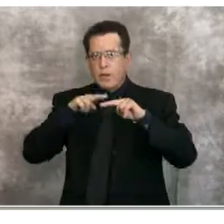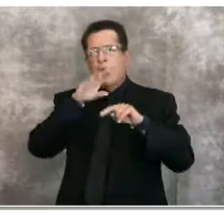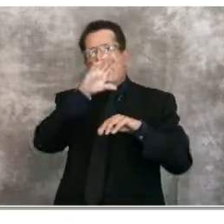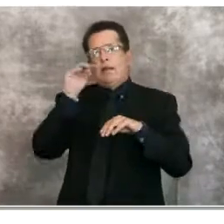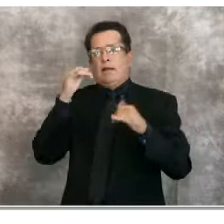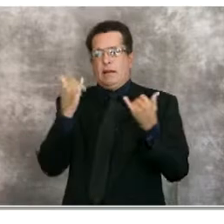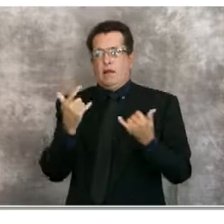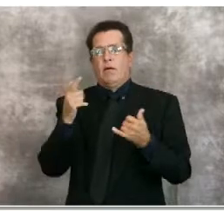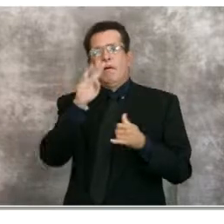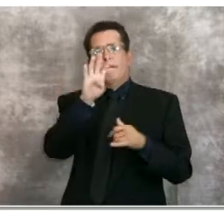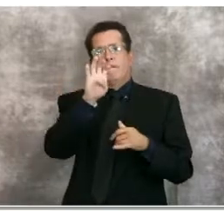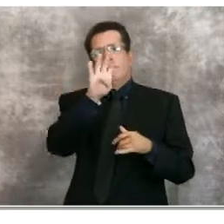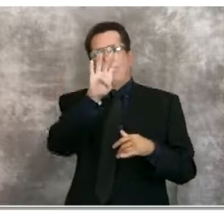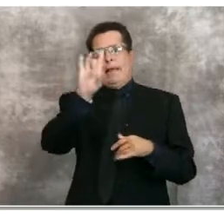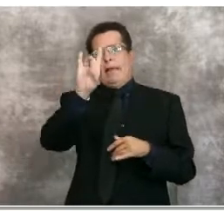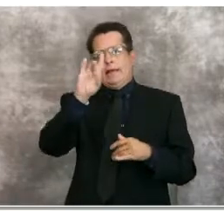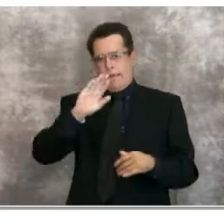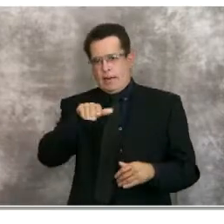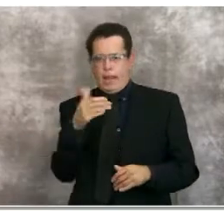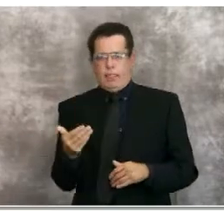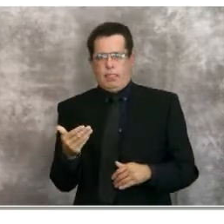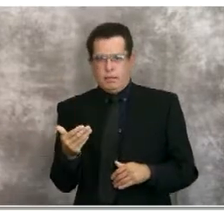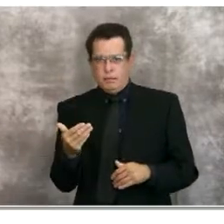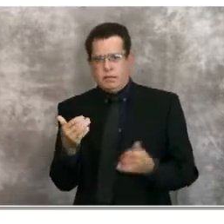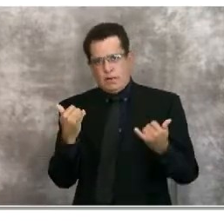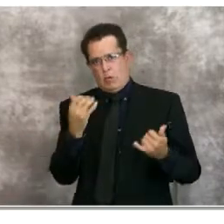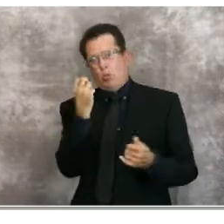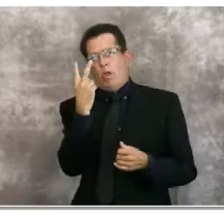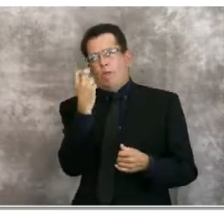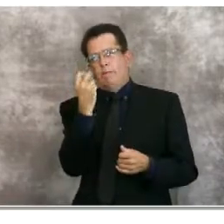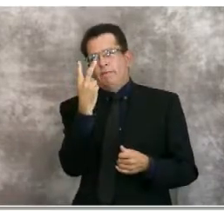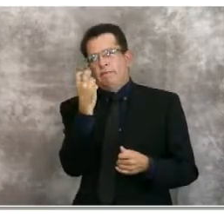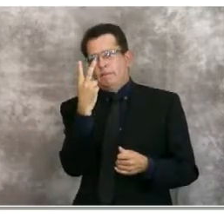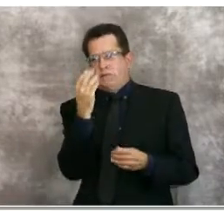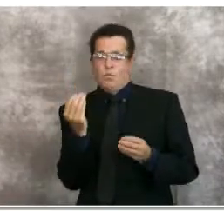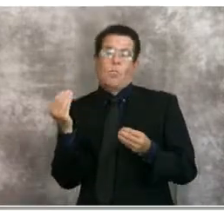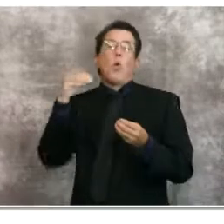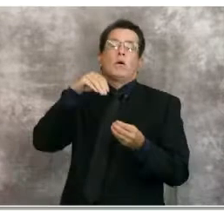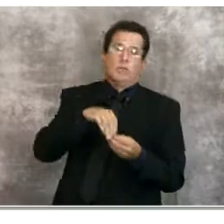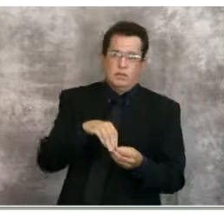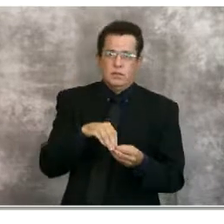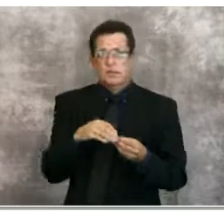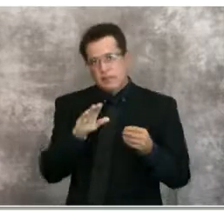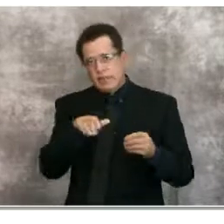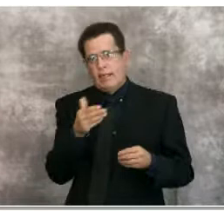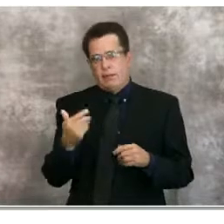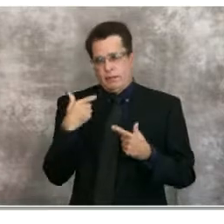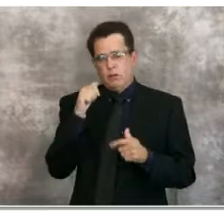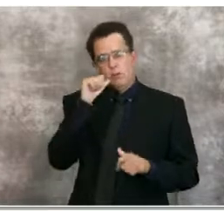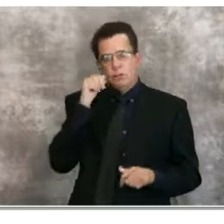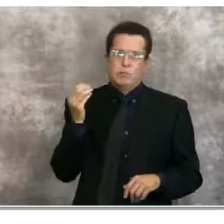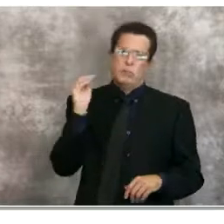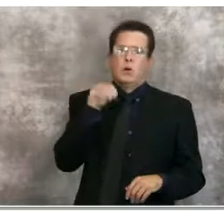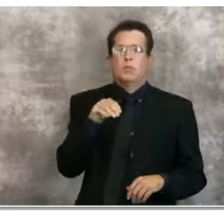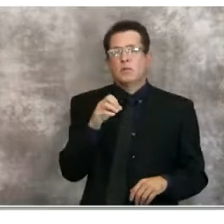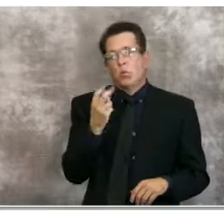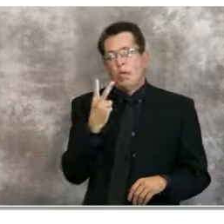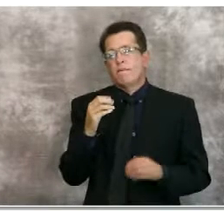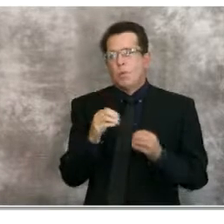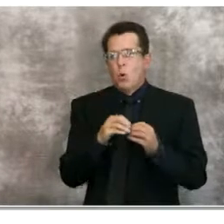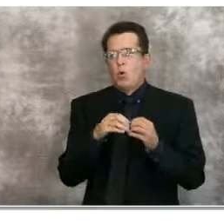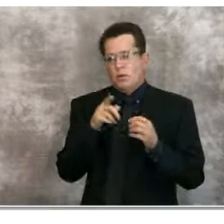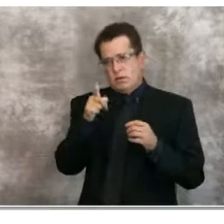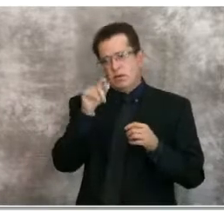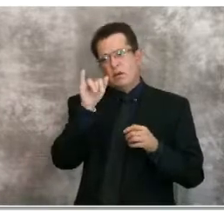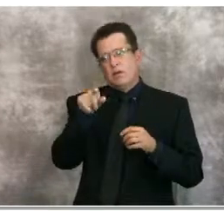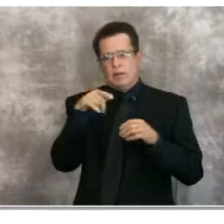includes 448 deaths, which is 12 more deaths reported since yesterday. In the next slide,